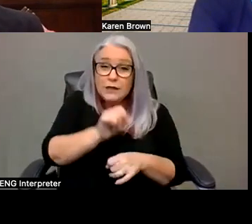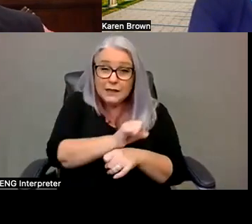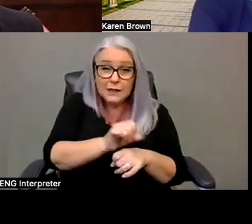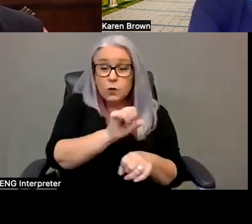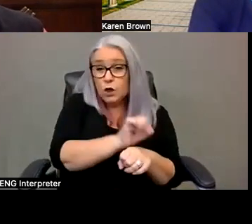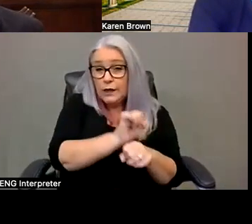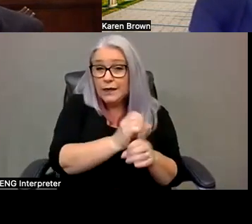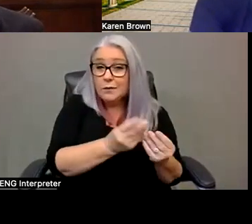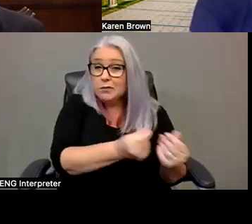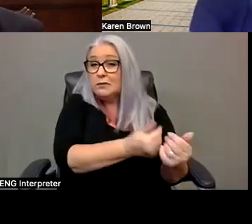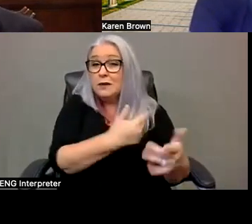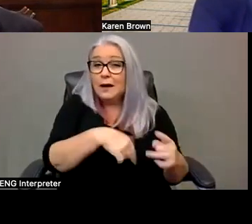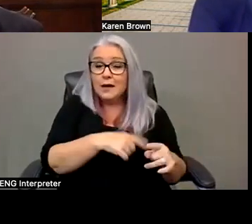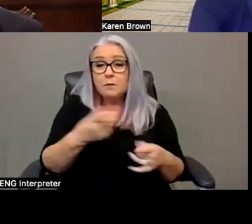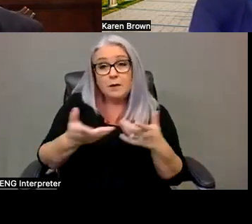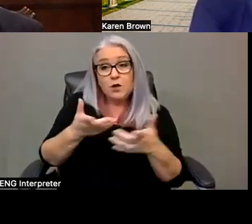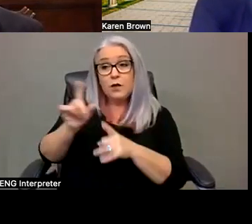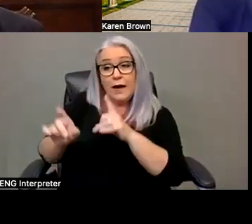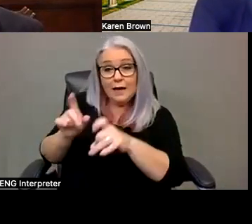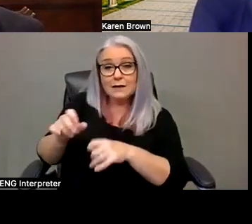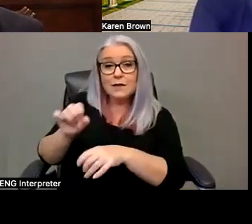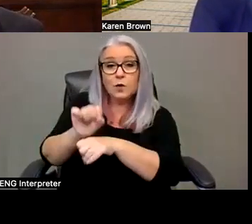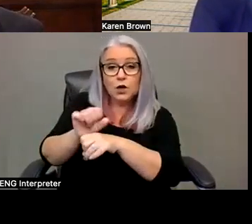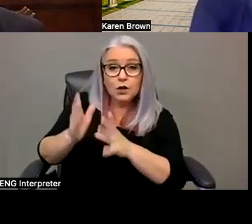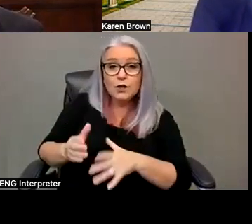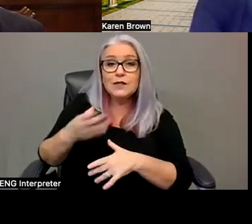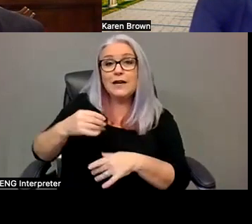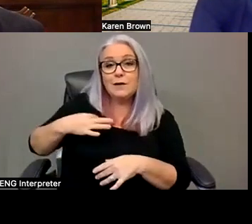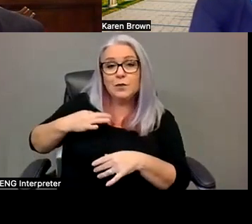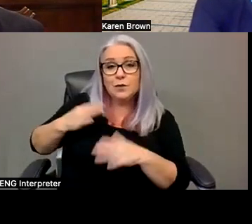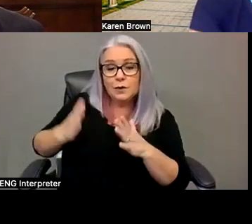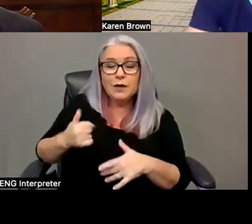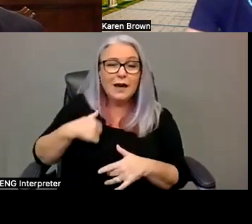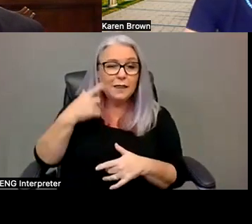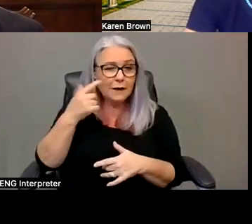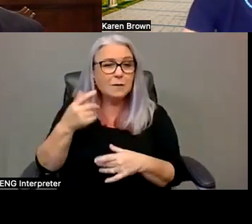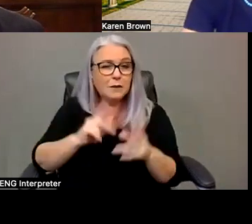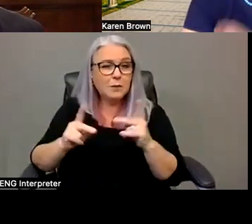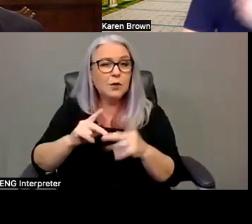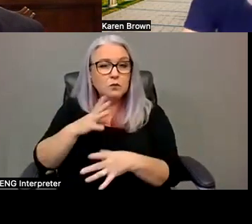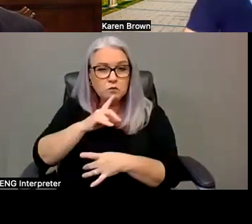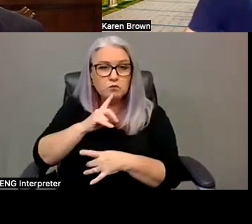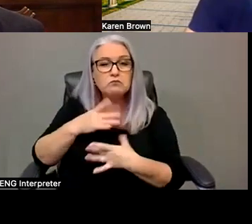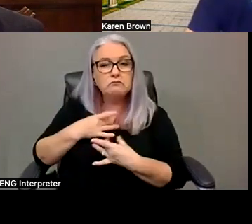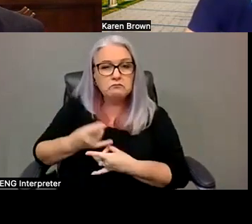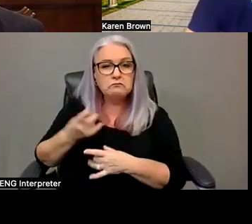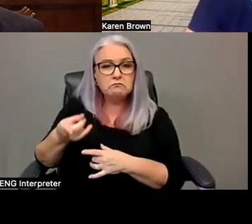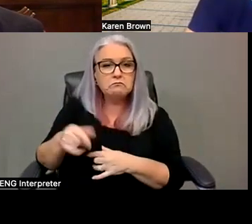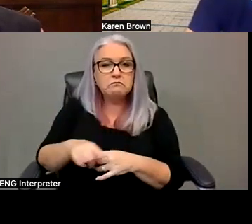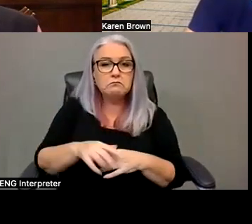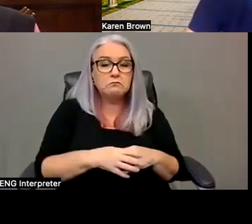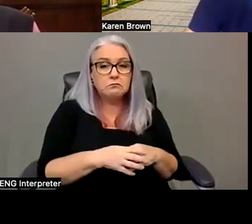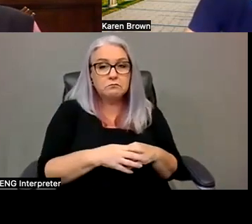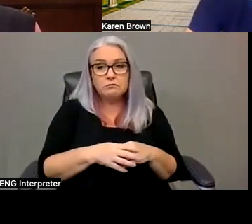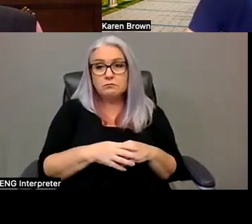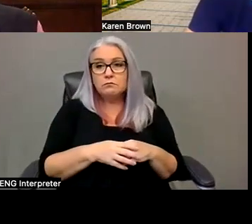and the employees. I think people got a lot out of it. Mr. Zollo?